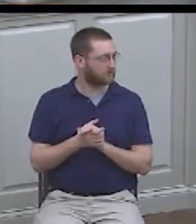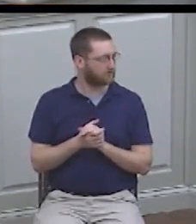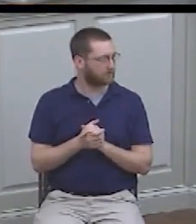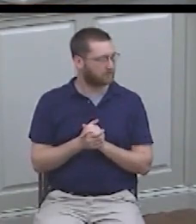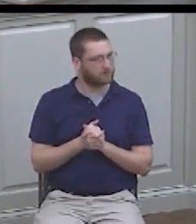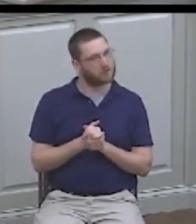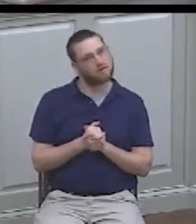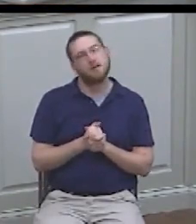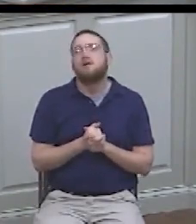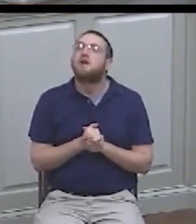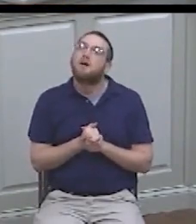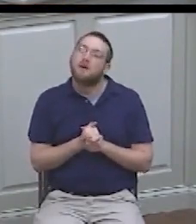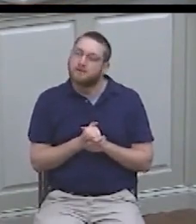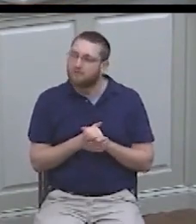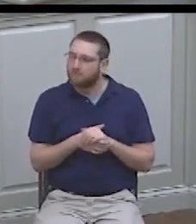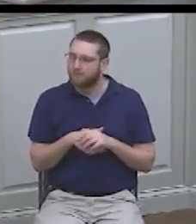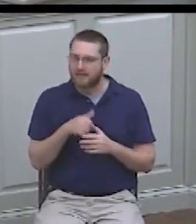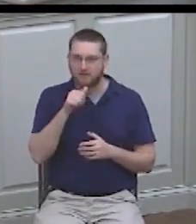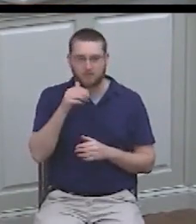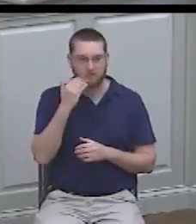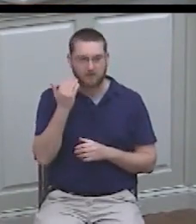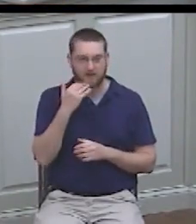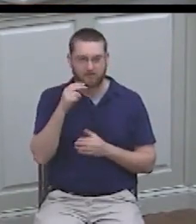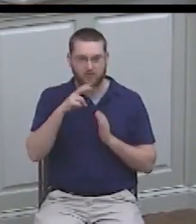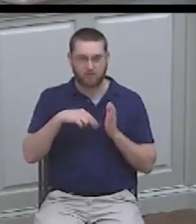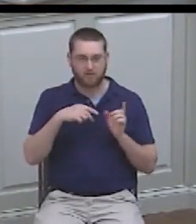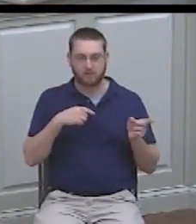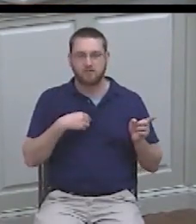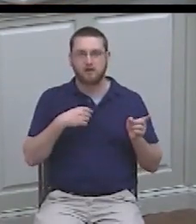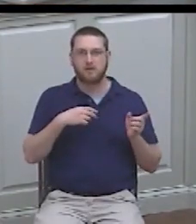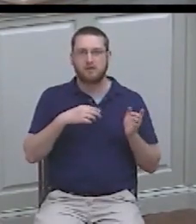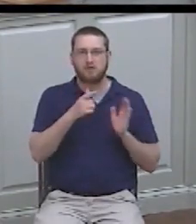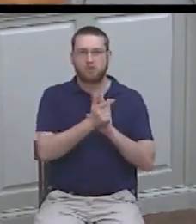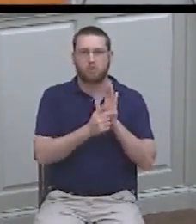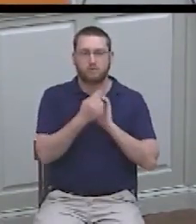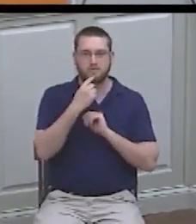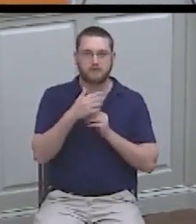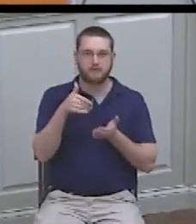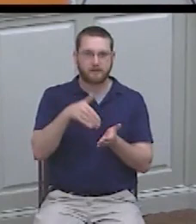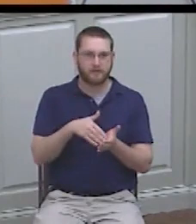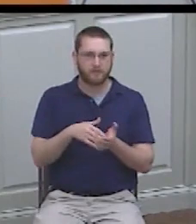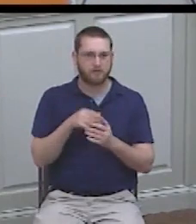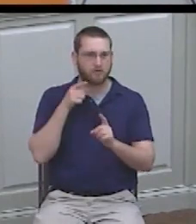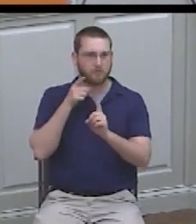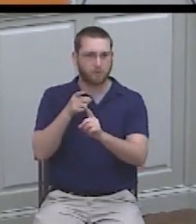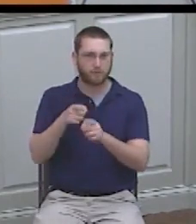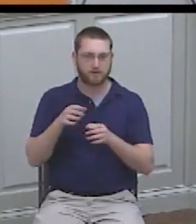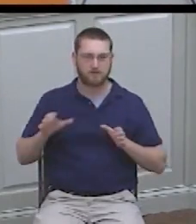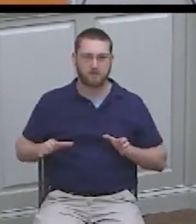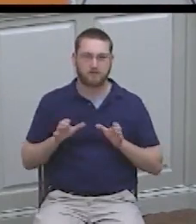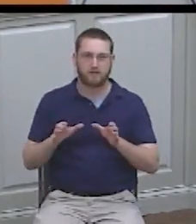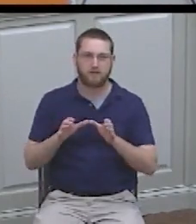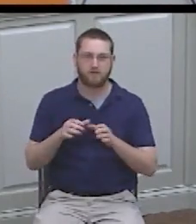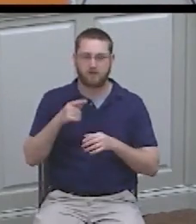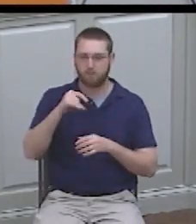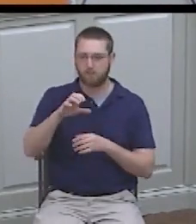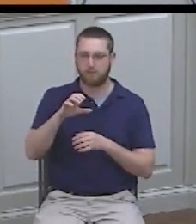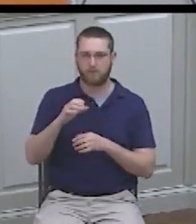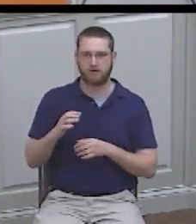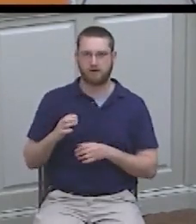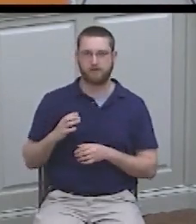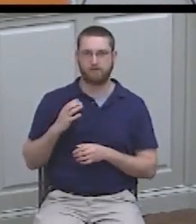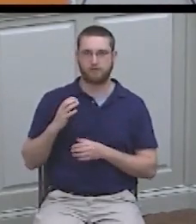Don't y'all laugh when he reads this. So again, the purpose of this activity was, as public officials, to help